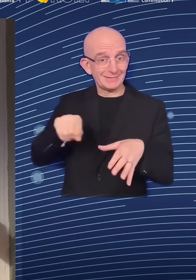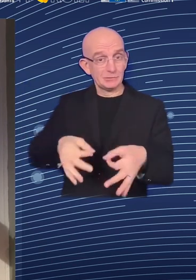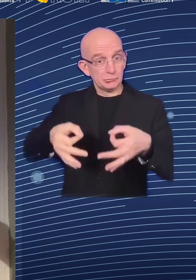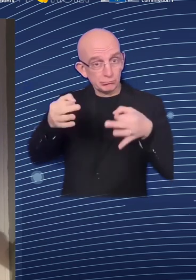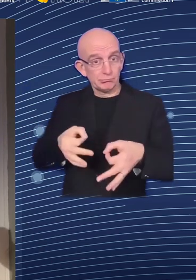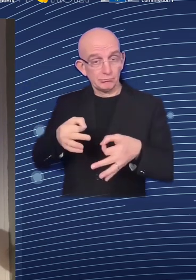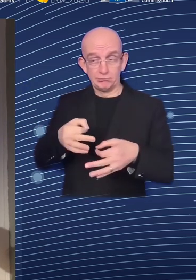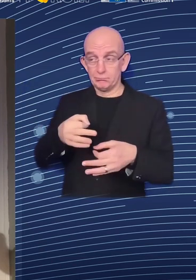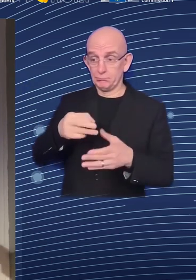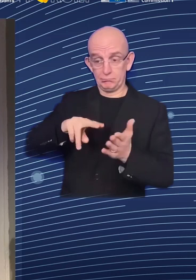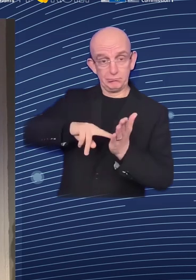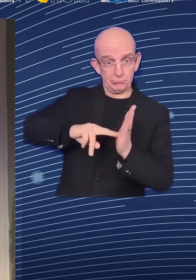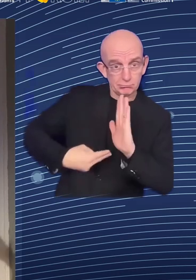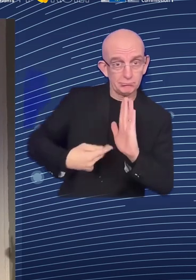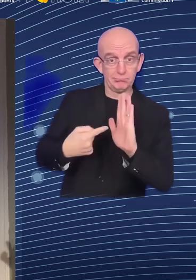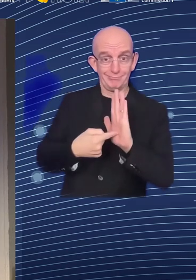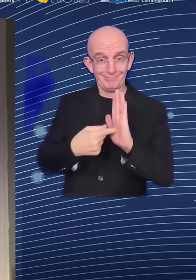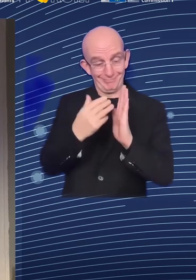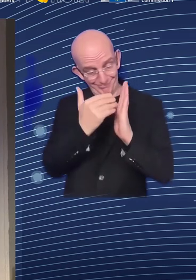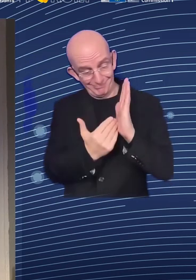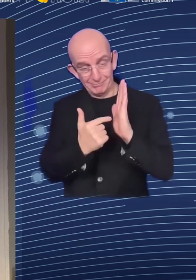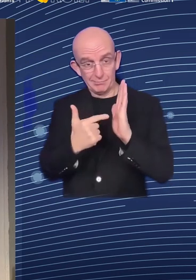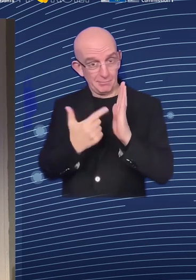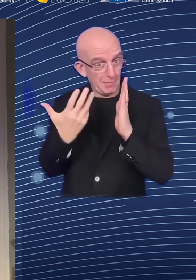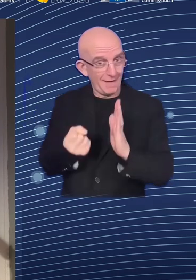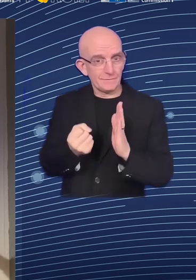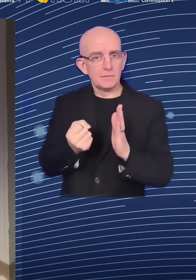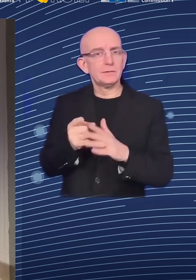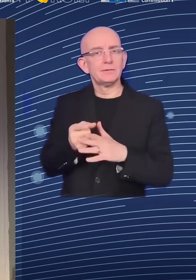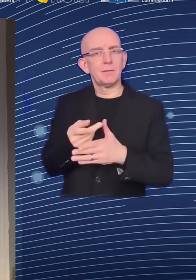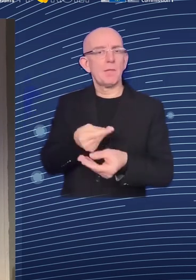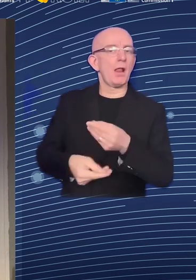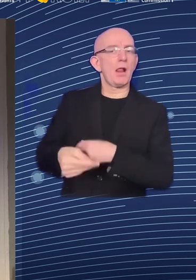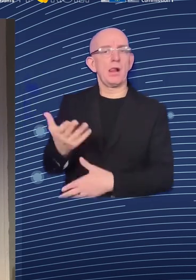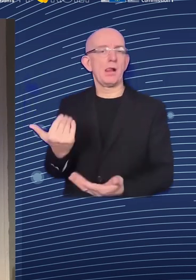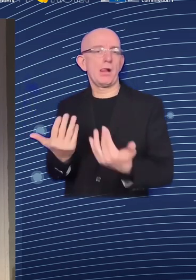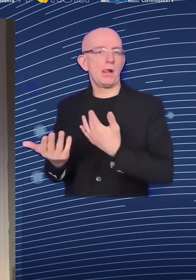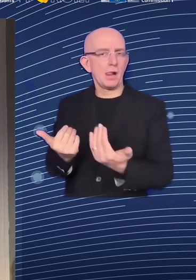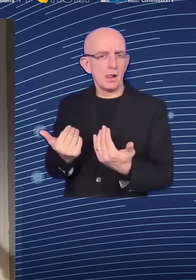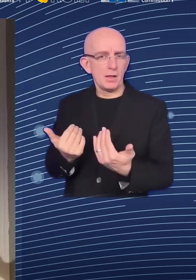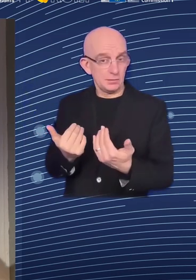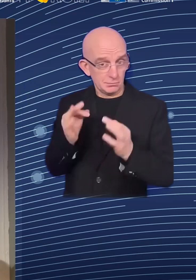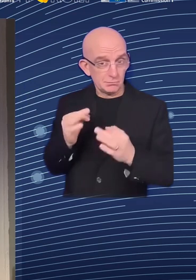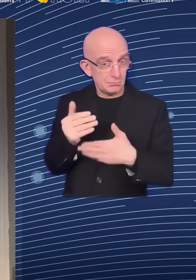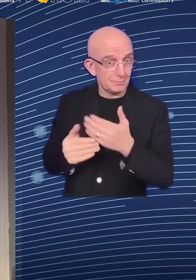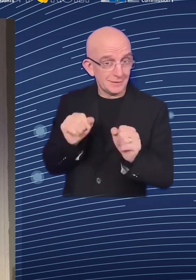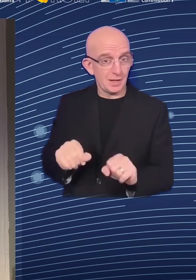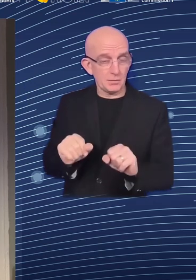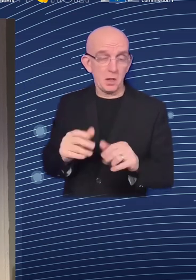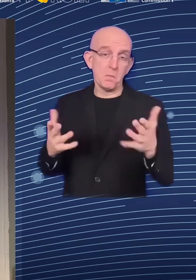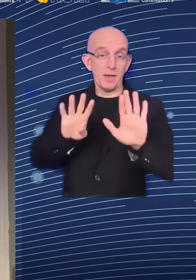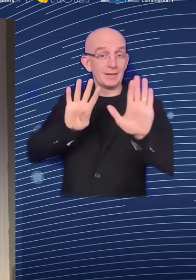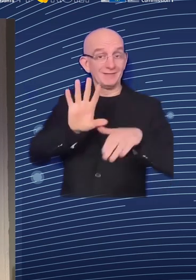need to put another layer of training on top so that you've got a skill that you can point to a certificate and say, I have this, and I can transfer this to a new